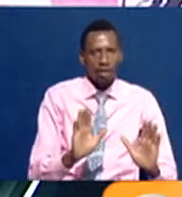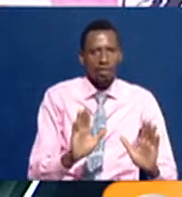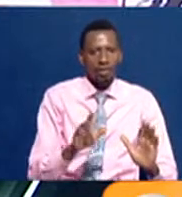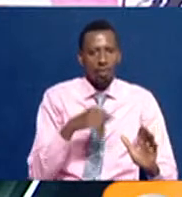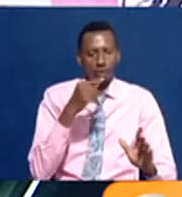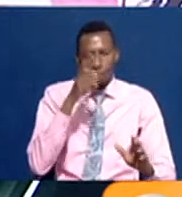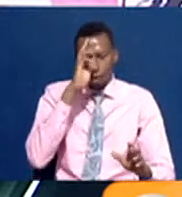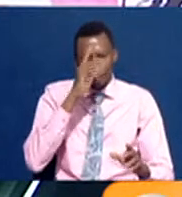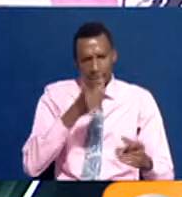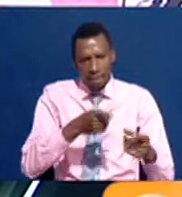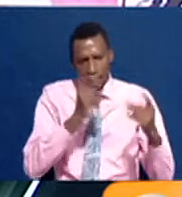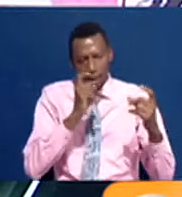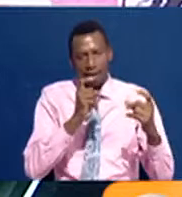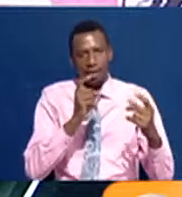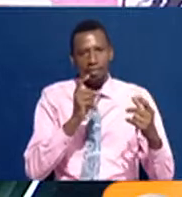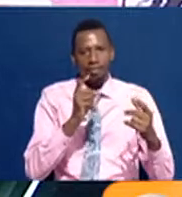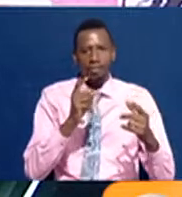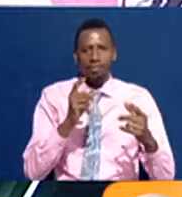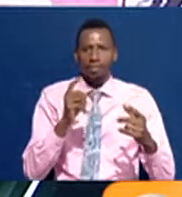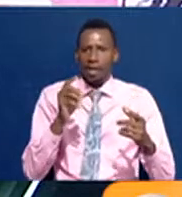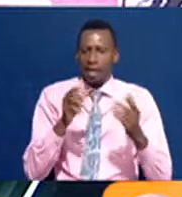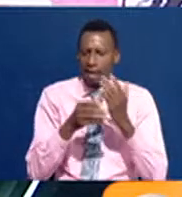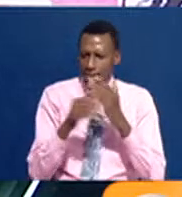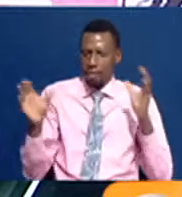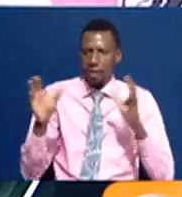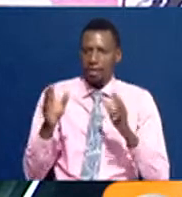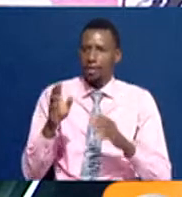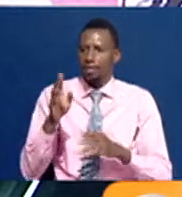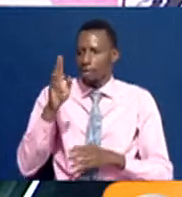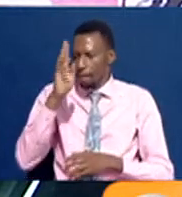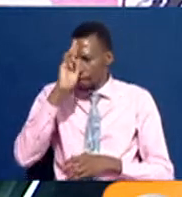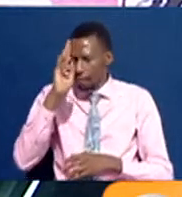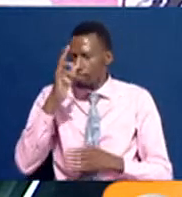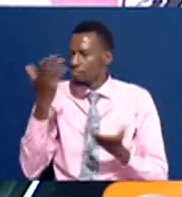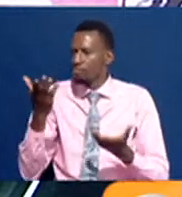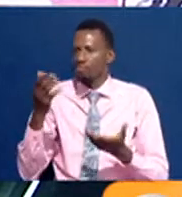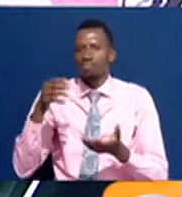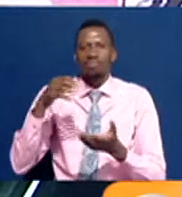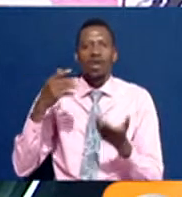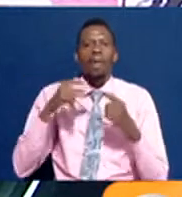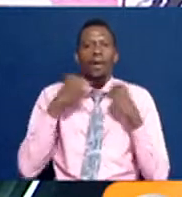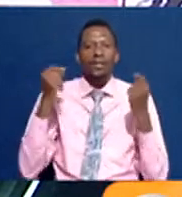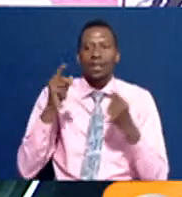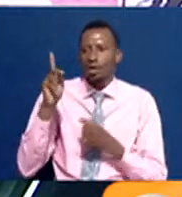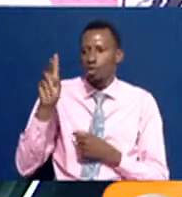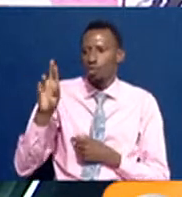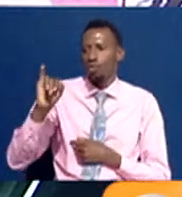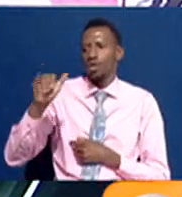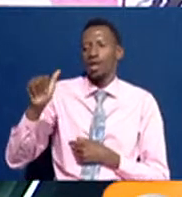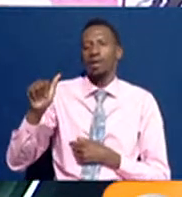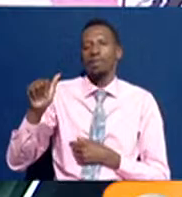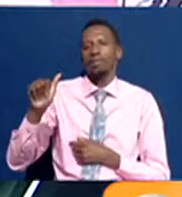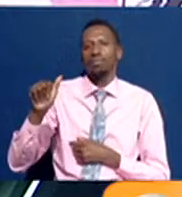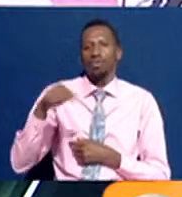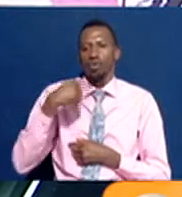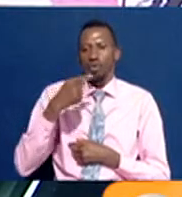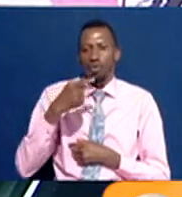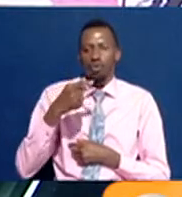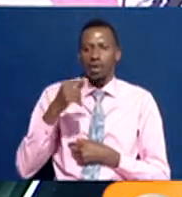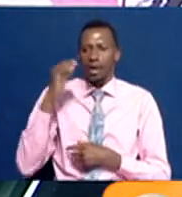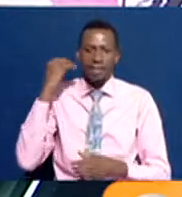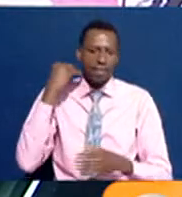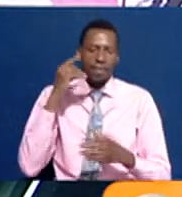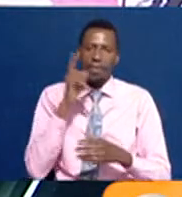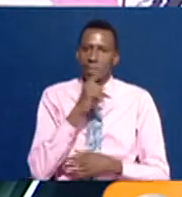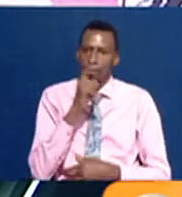renowned pastor in Kuria who was deeply involved in crime. And as Crispin Otieno now reports, an operation to track other